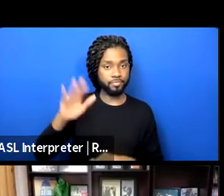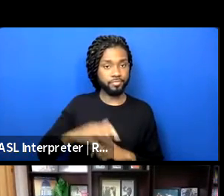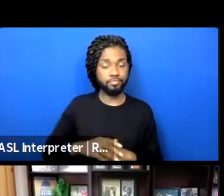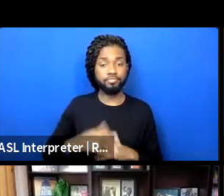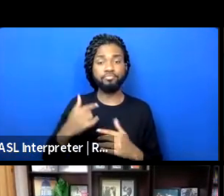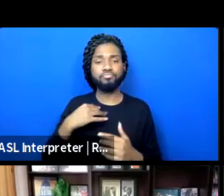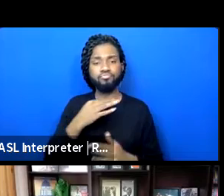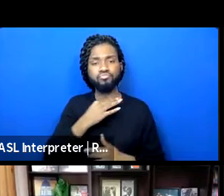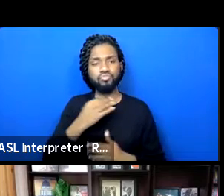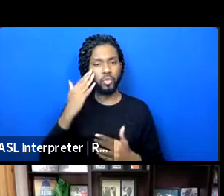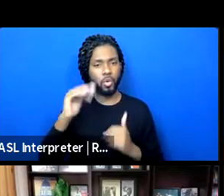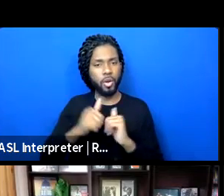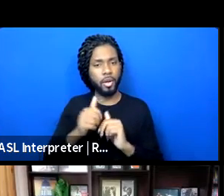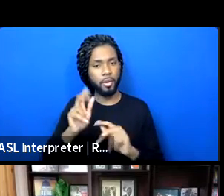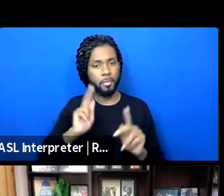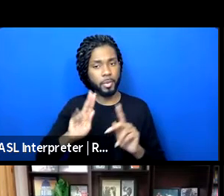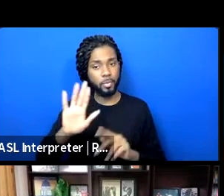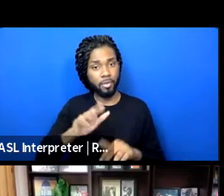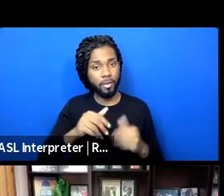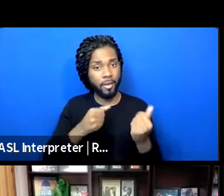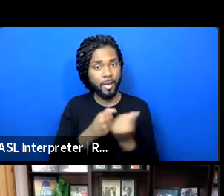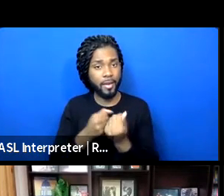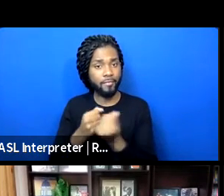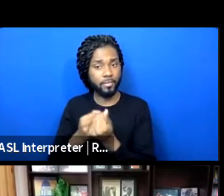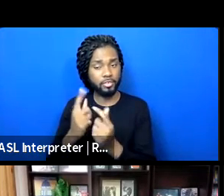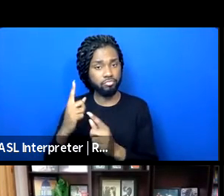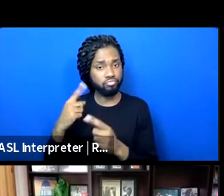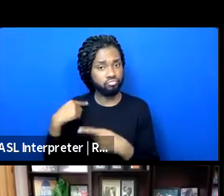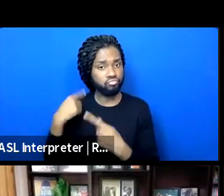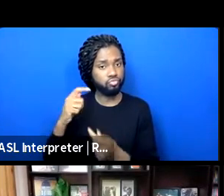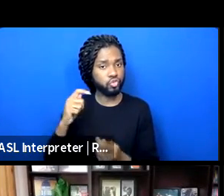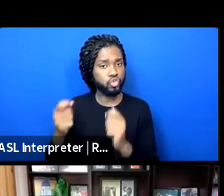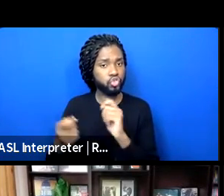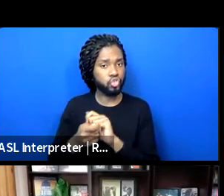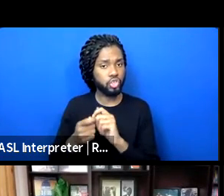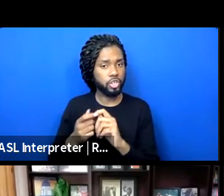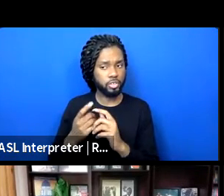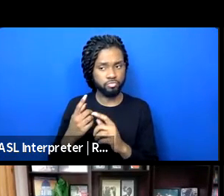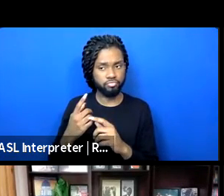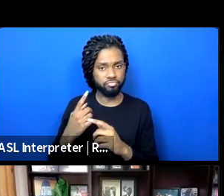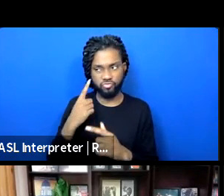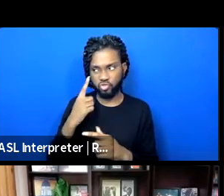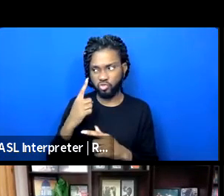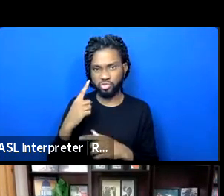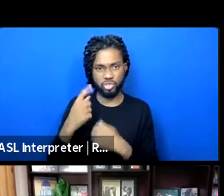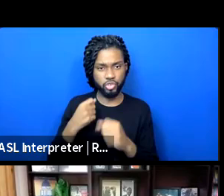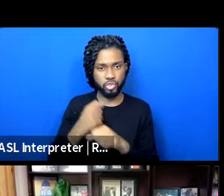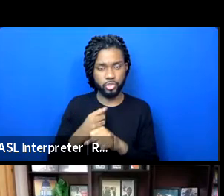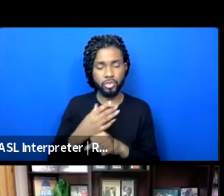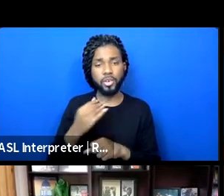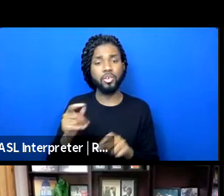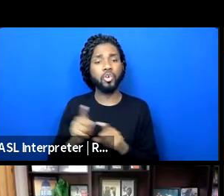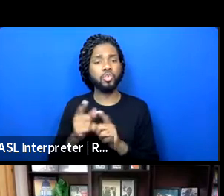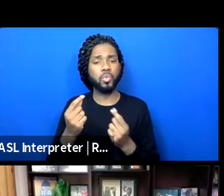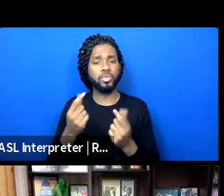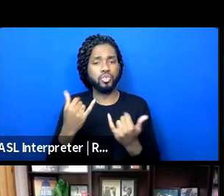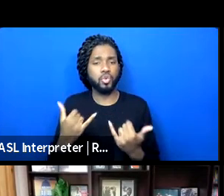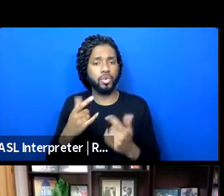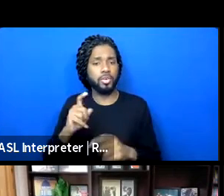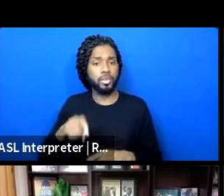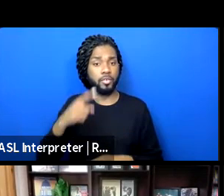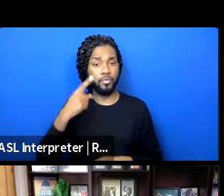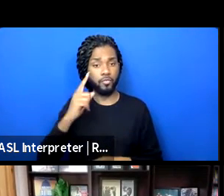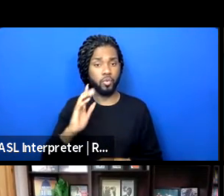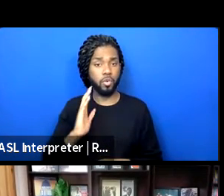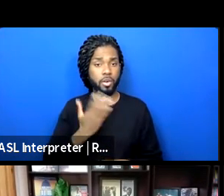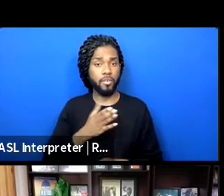to know how people's advocacy has changed over the last year. What are the current needs in the field? And how